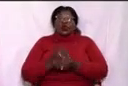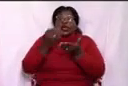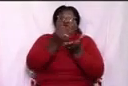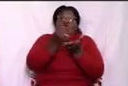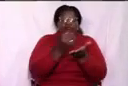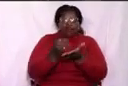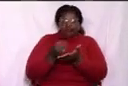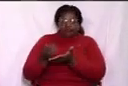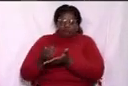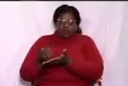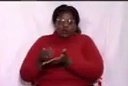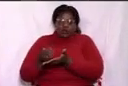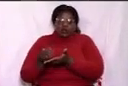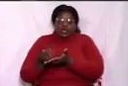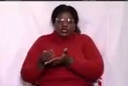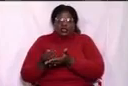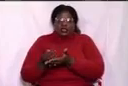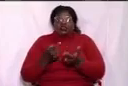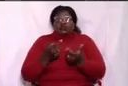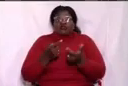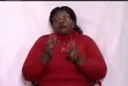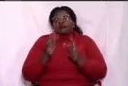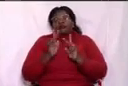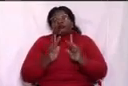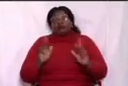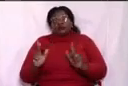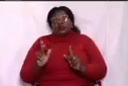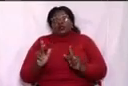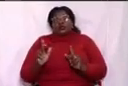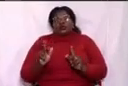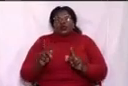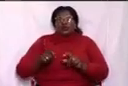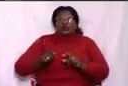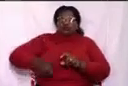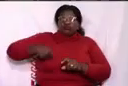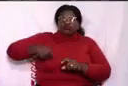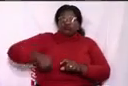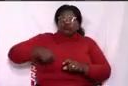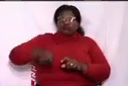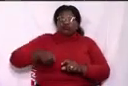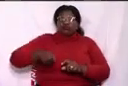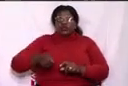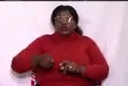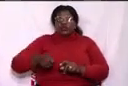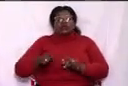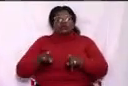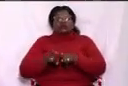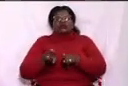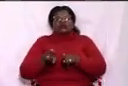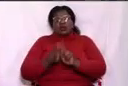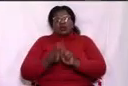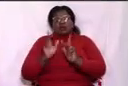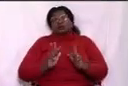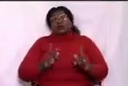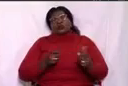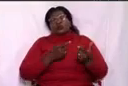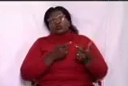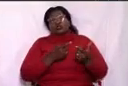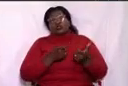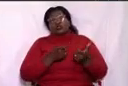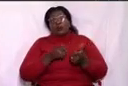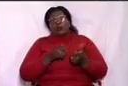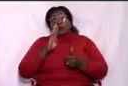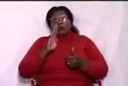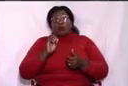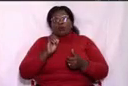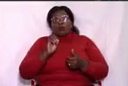yeah. from tailors like Ingo. He's also here in the Bokomoso building. So